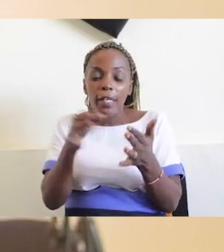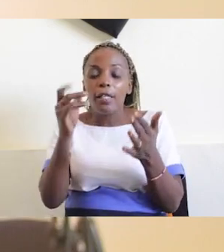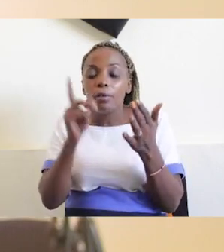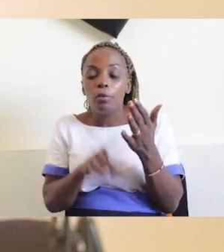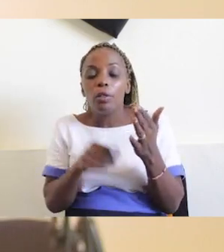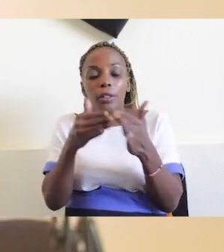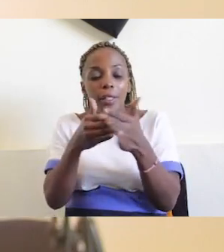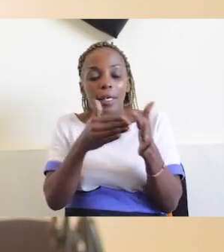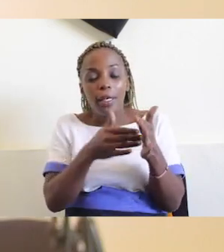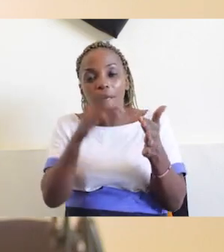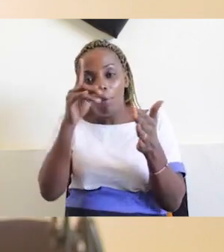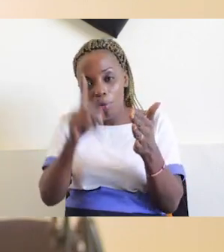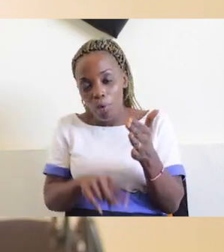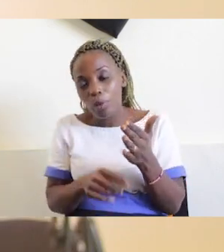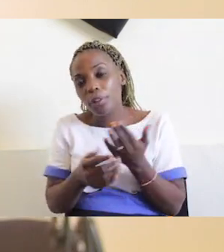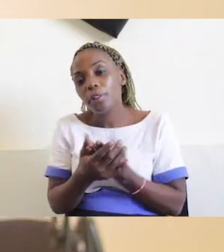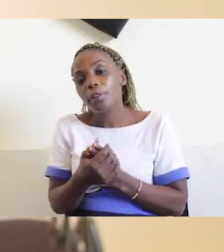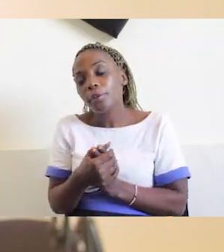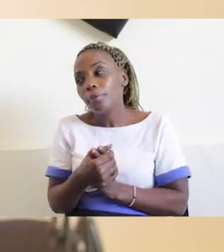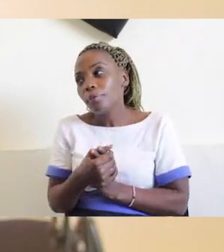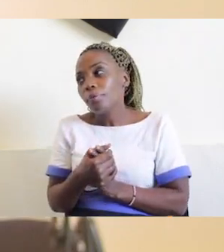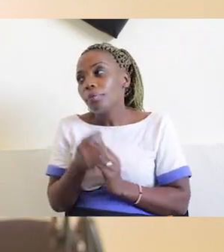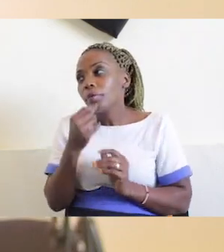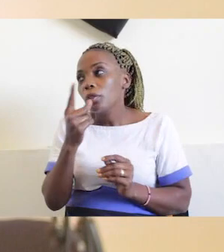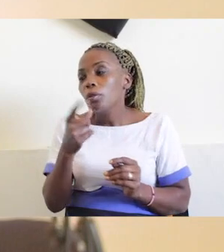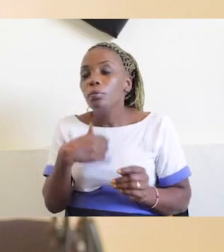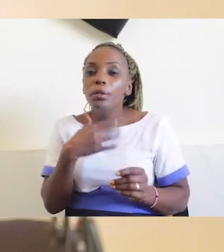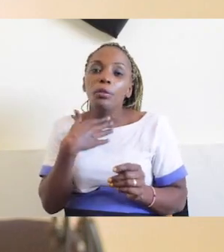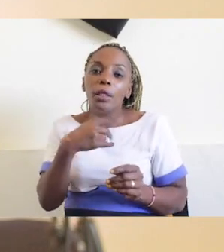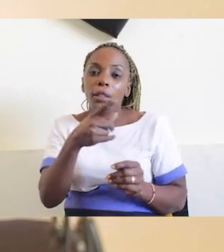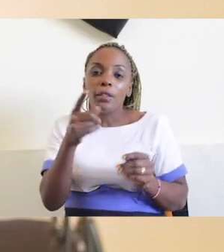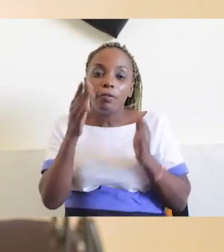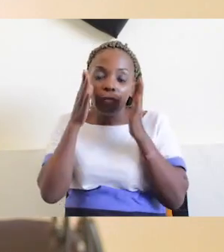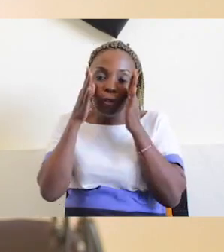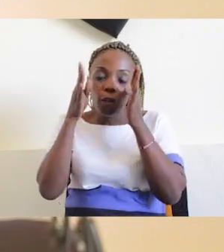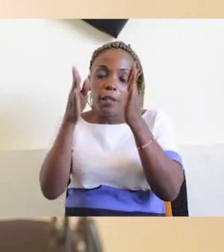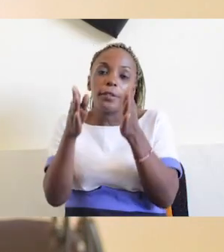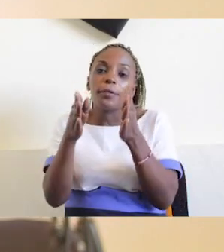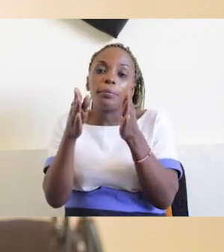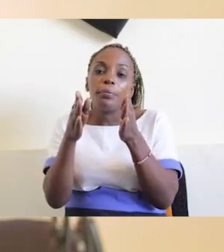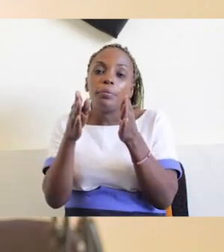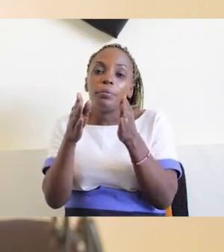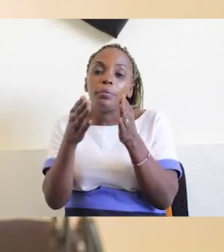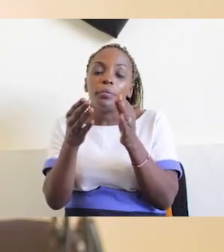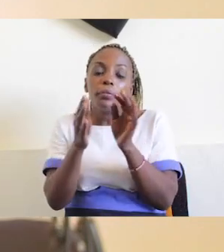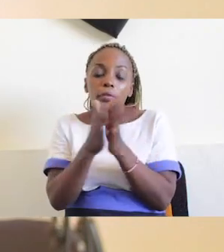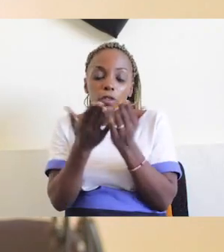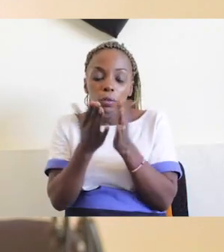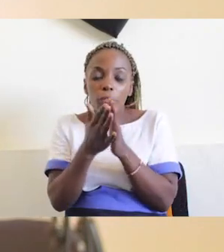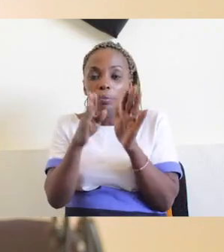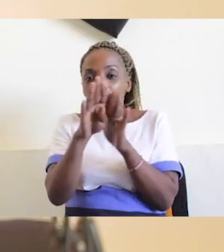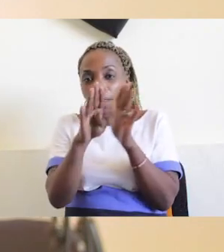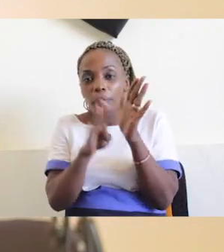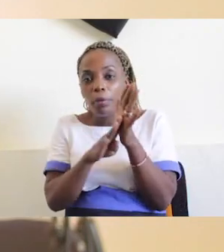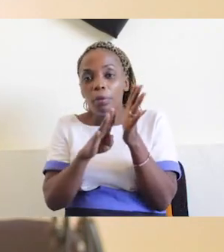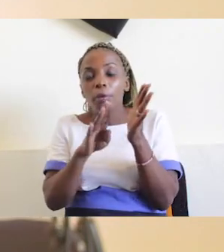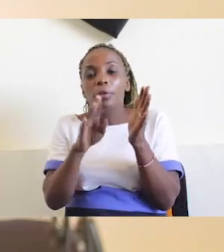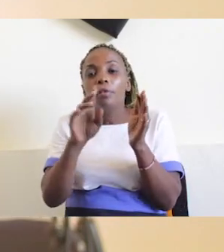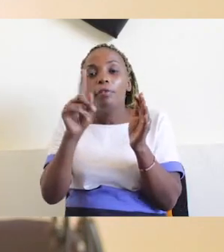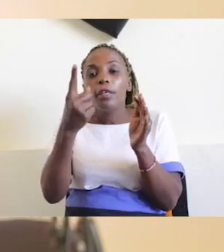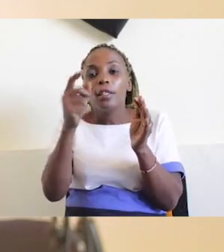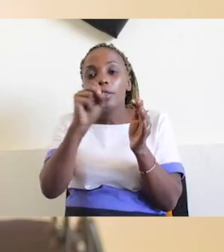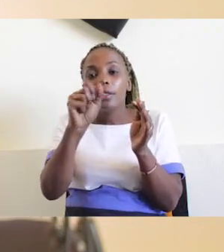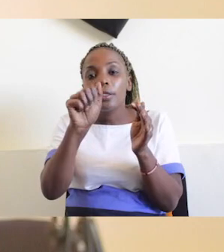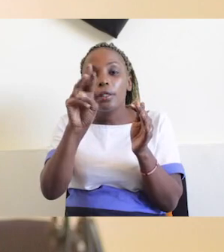that God has for us? And so I want us to focus, turn your Bibles in the book of 1